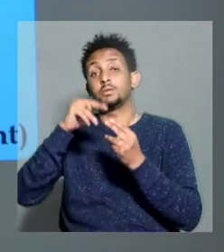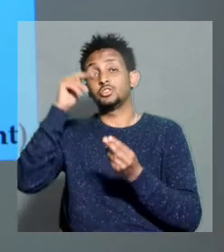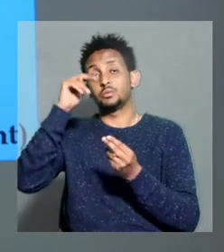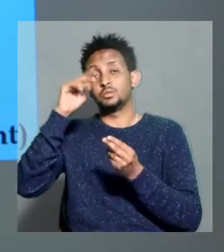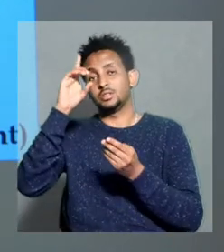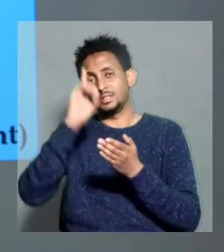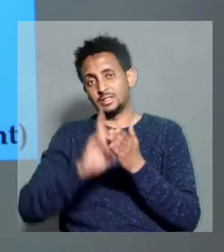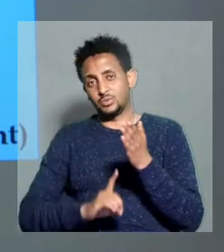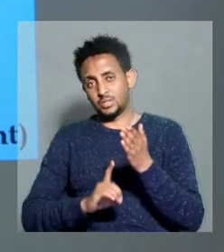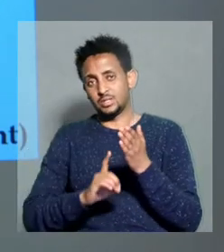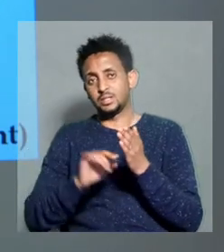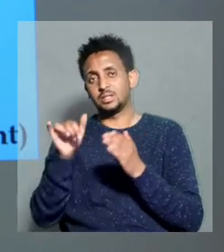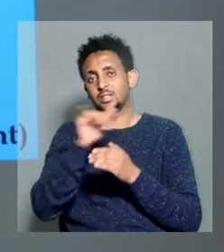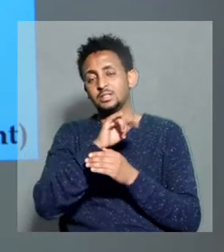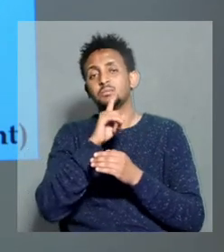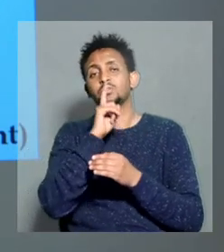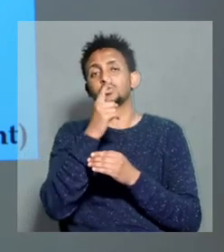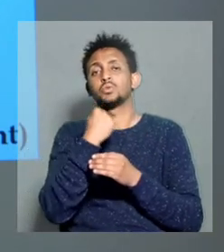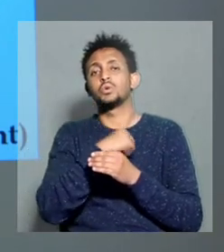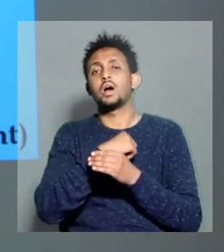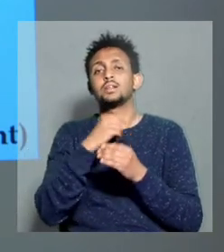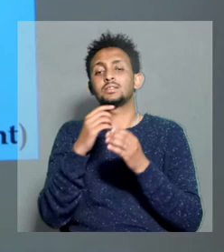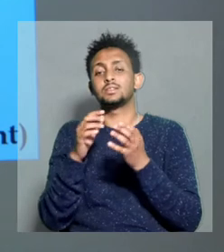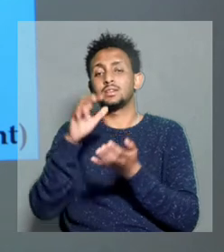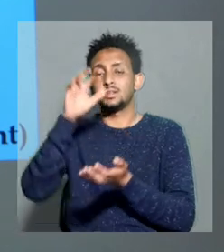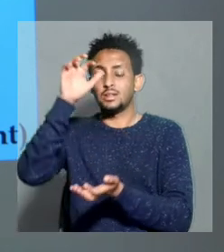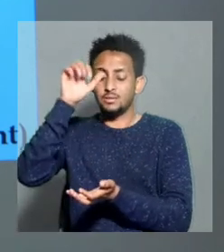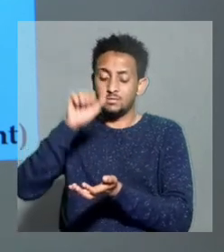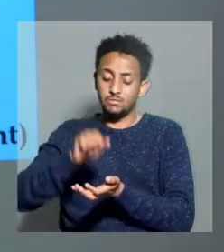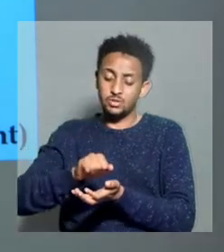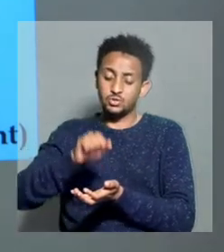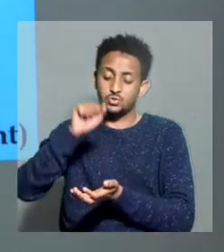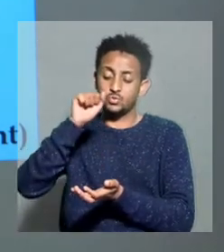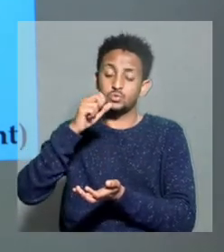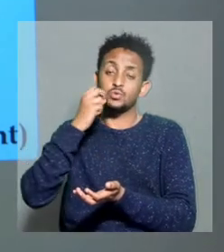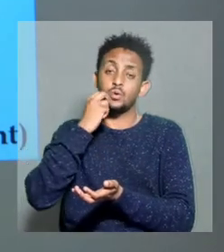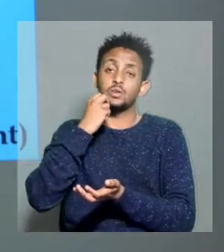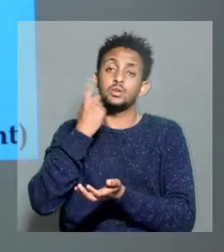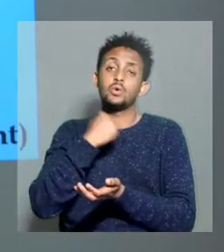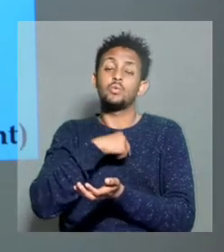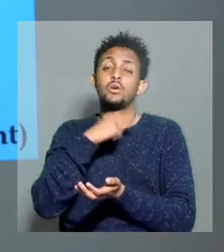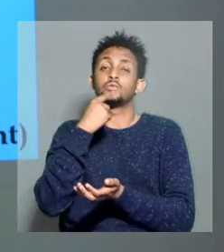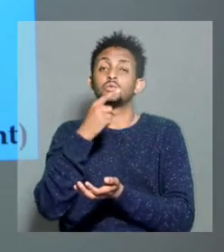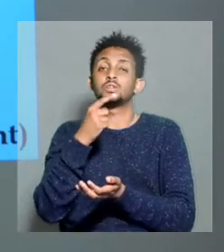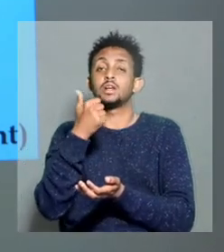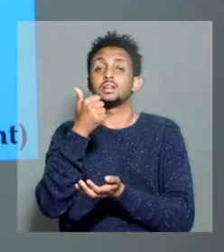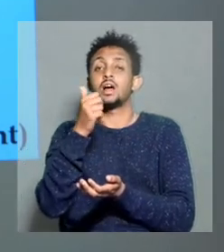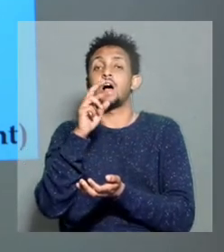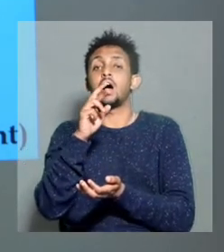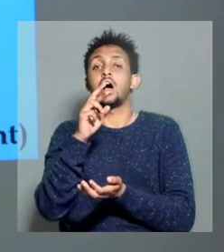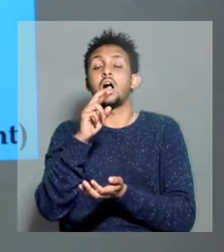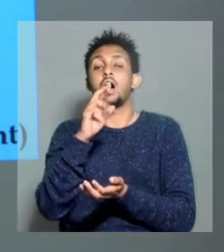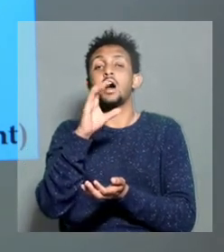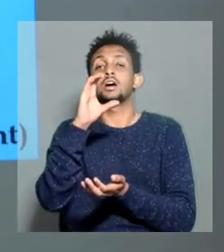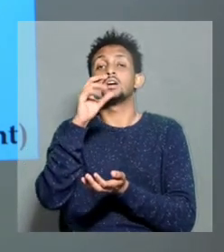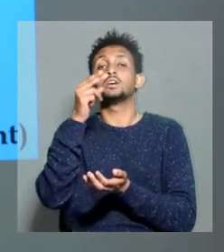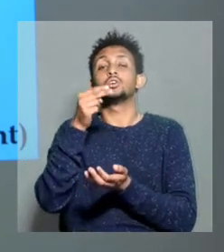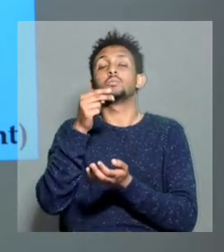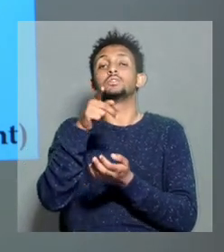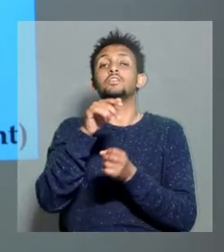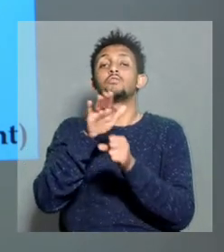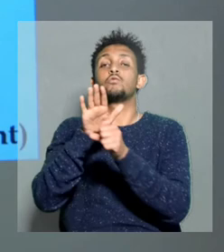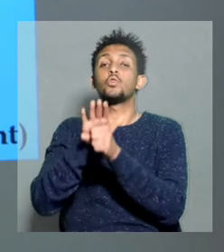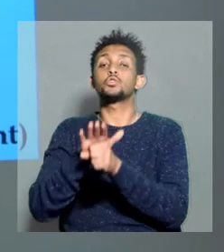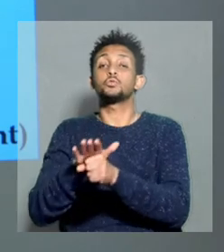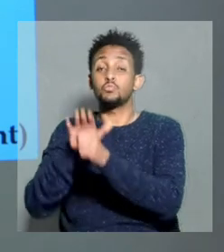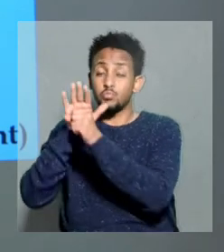will decrease. The same is true here. As you immerse it into fluid, we have said that Archimedes said that there is a force